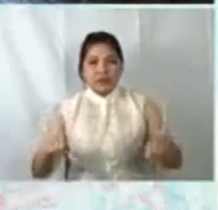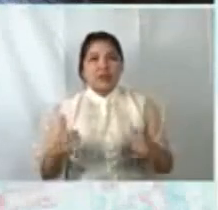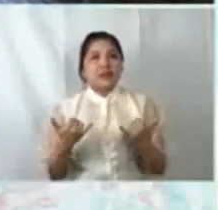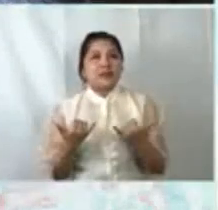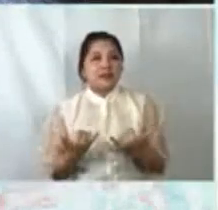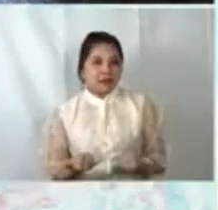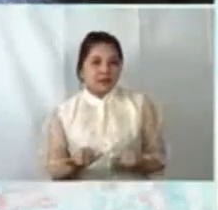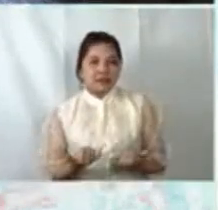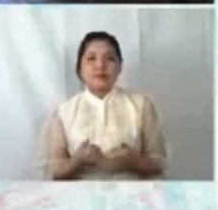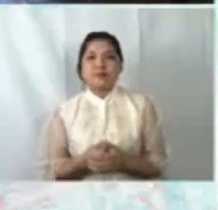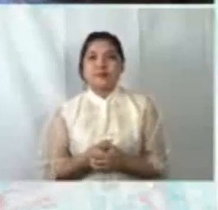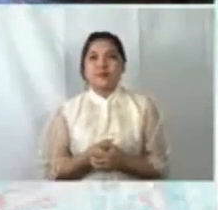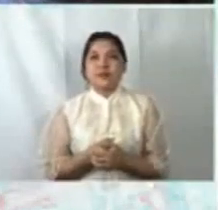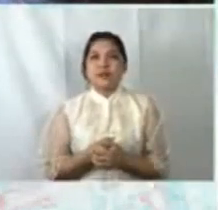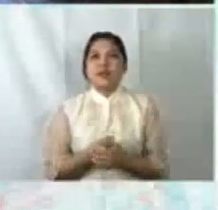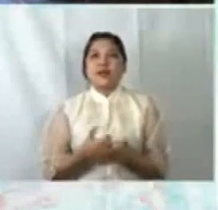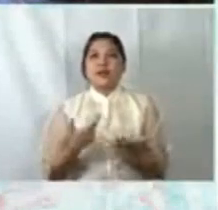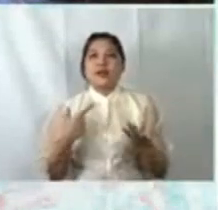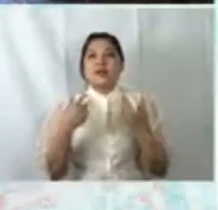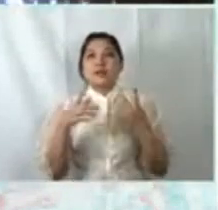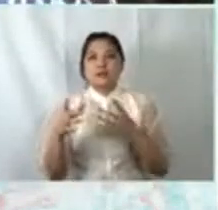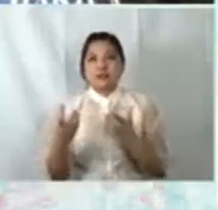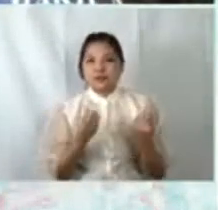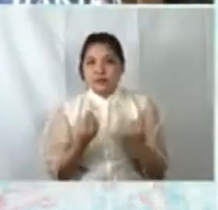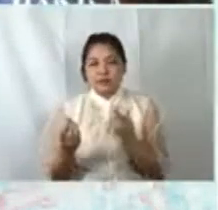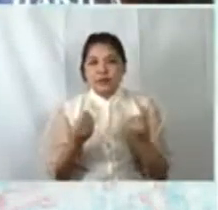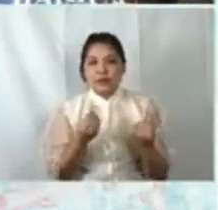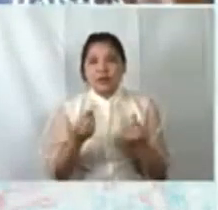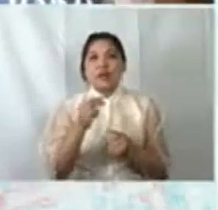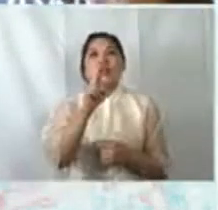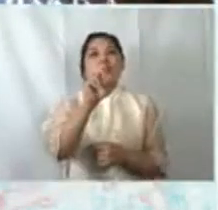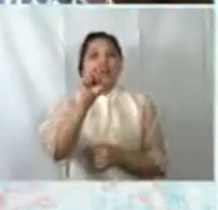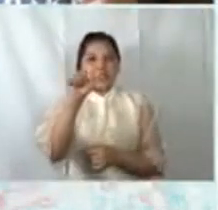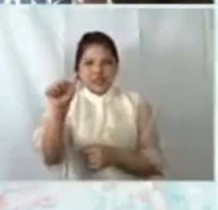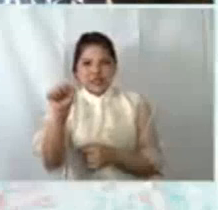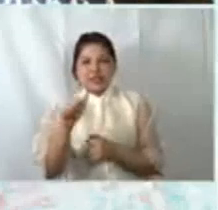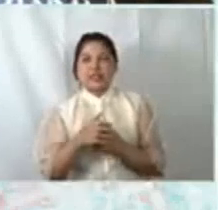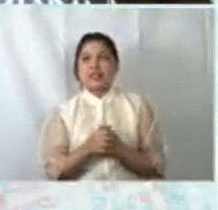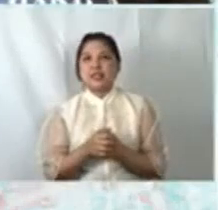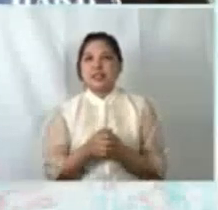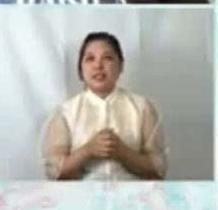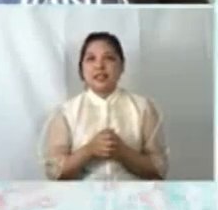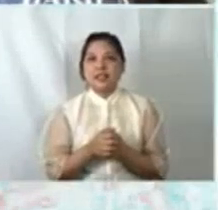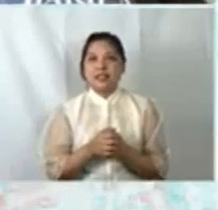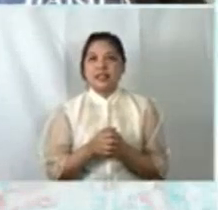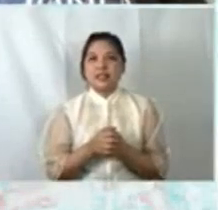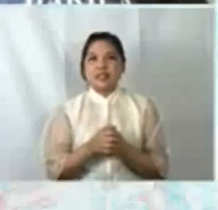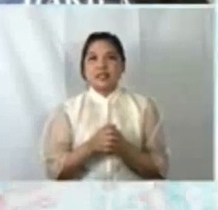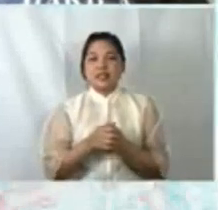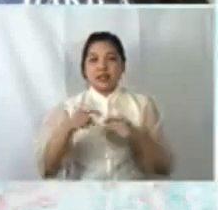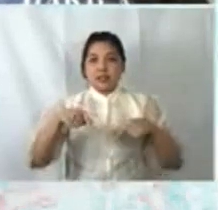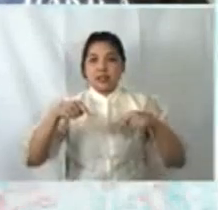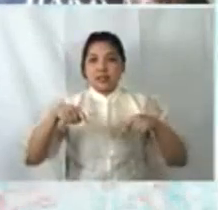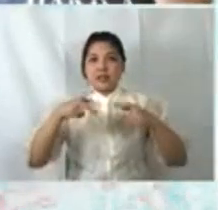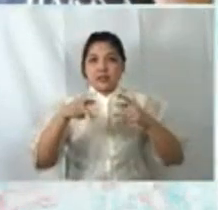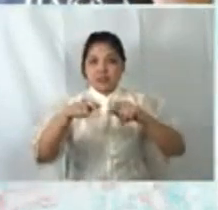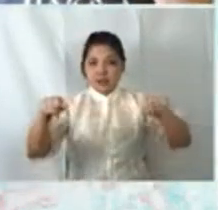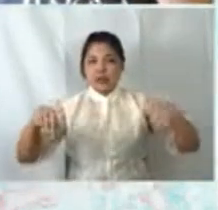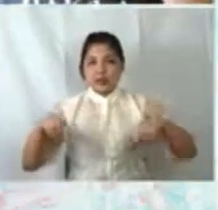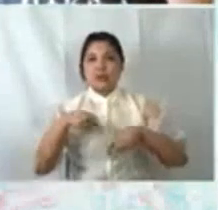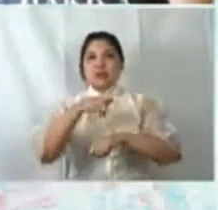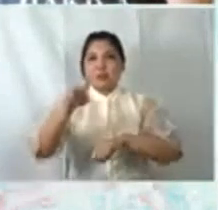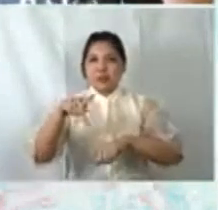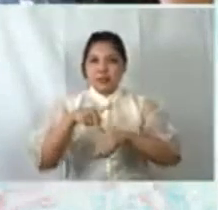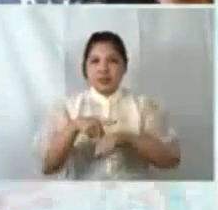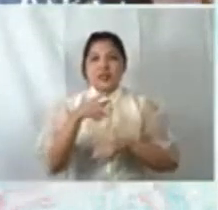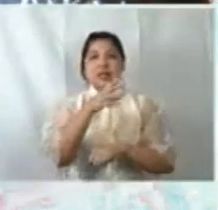existing and exercised by the United States of America in and over the territory and people of the Philippines and of the